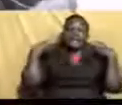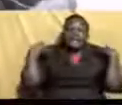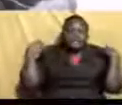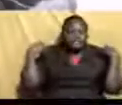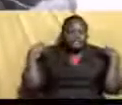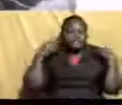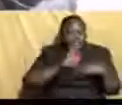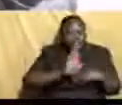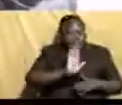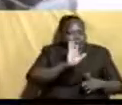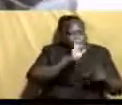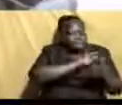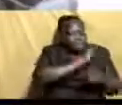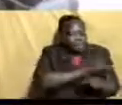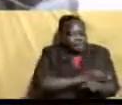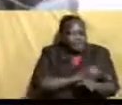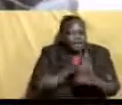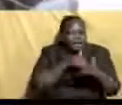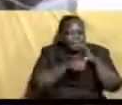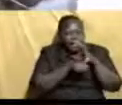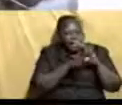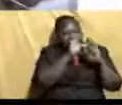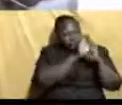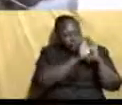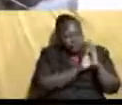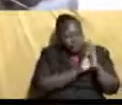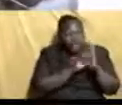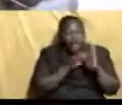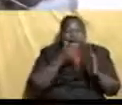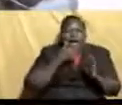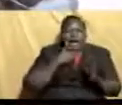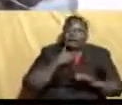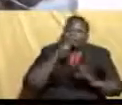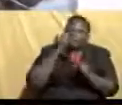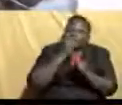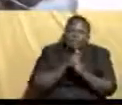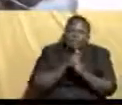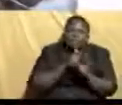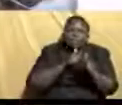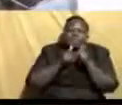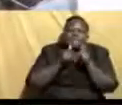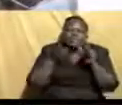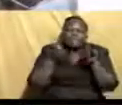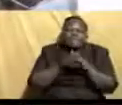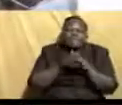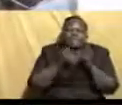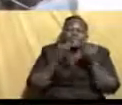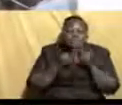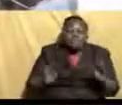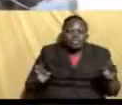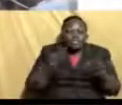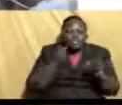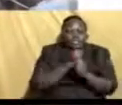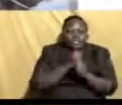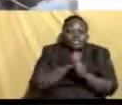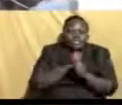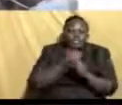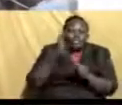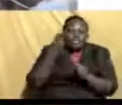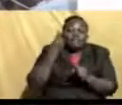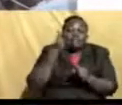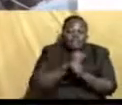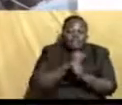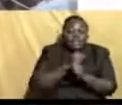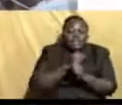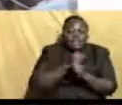or powers they think are their powers under the constitution, they have a duty, which is an official duty, to first make the decision of whether that